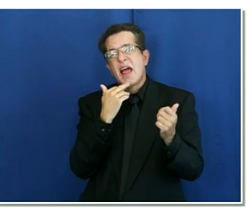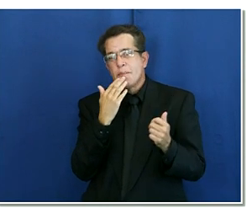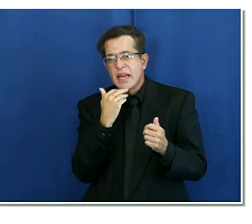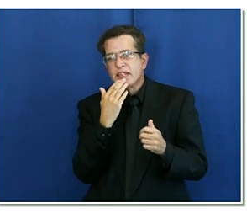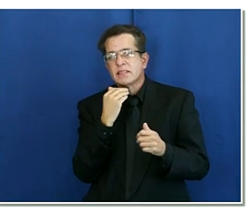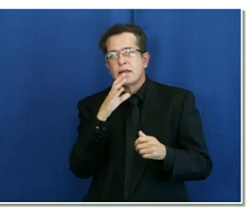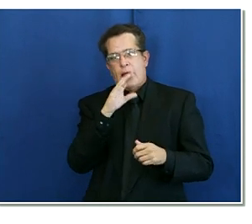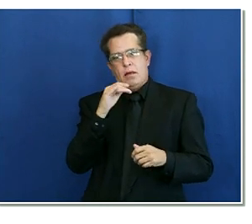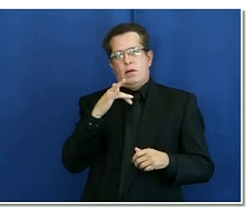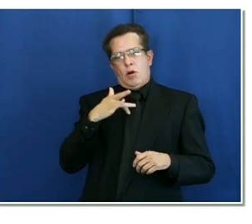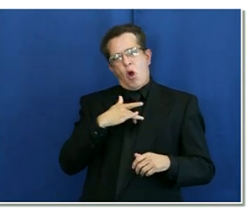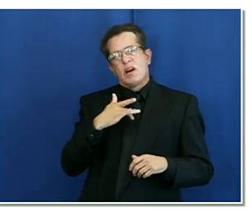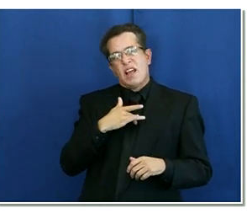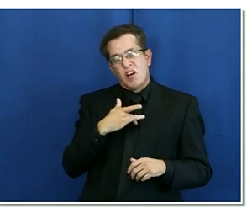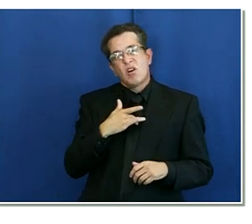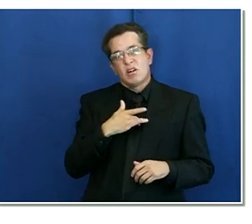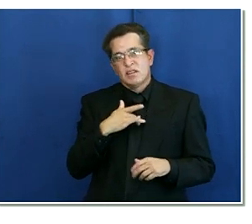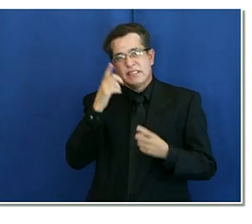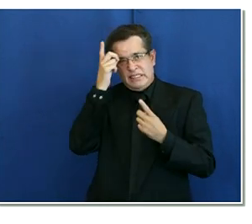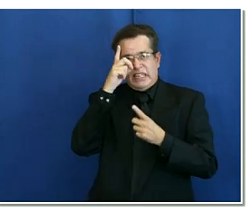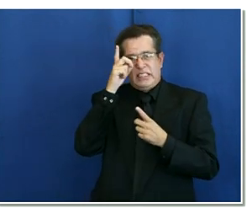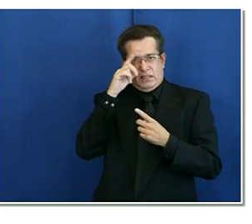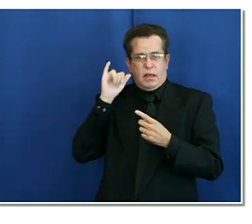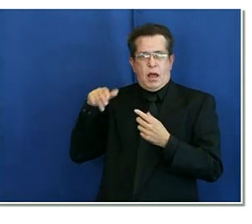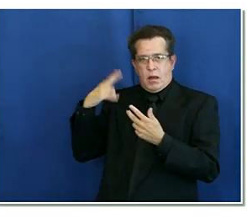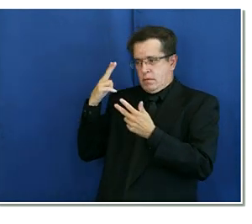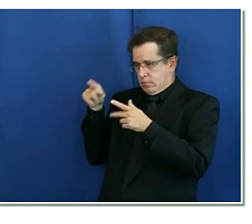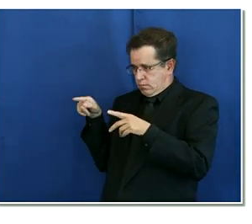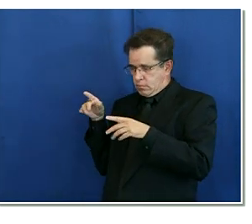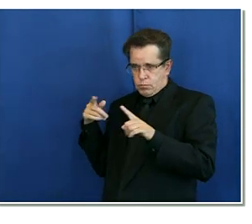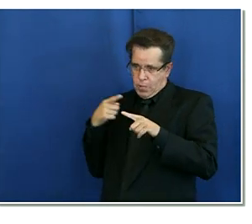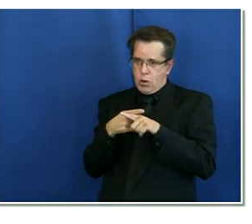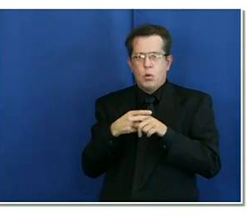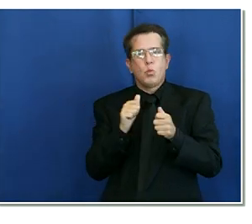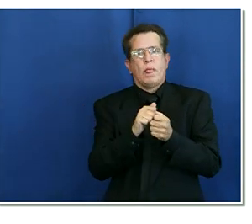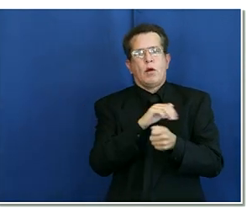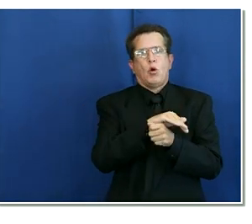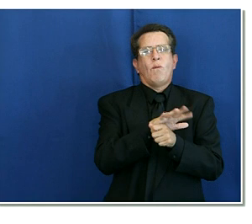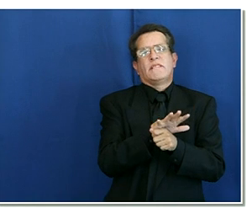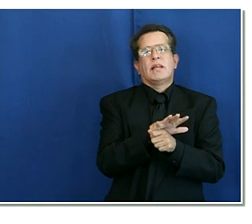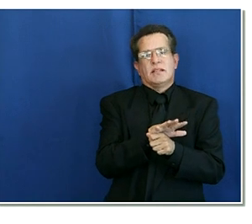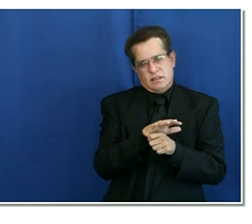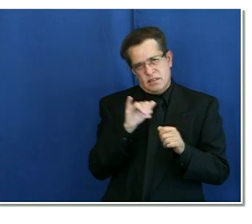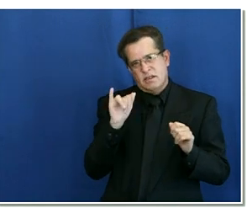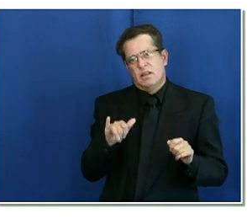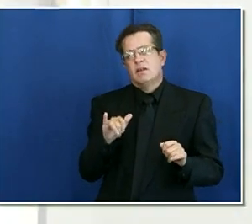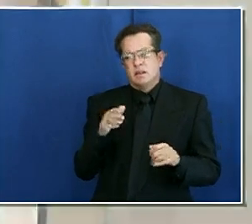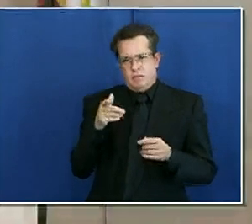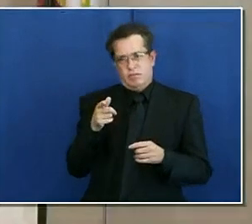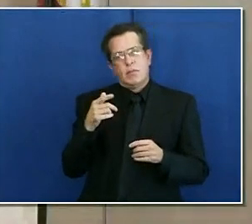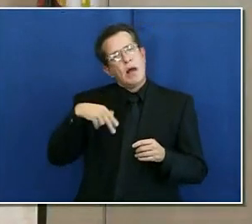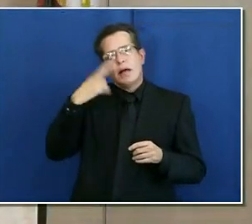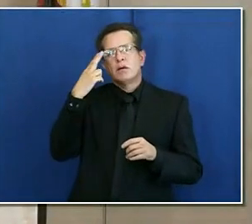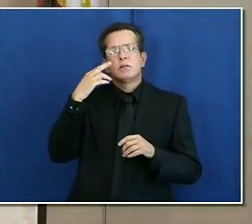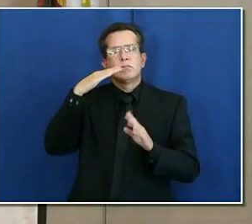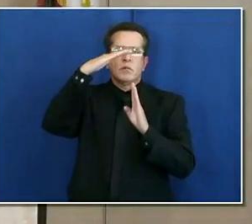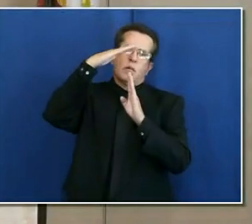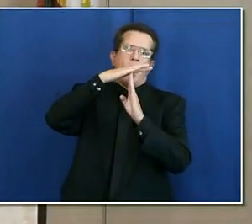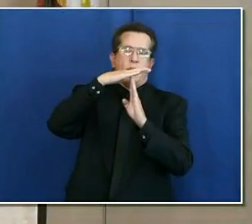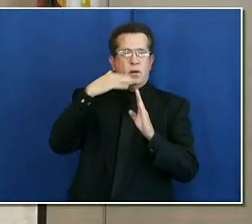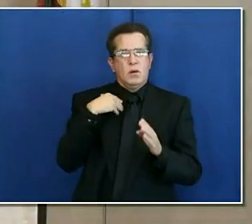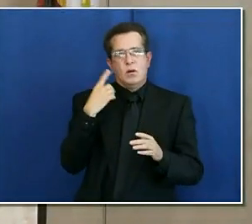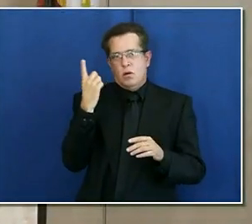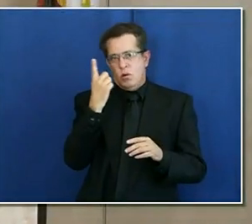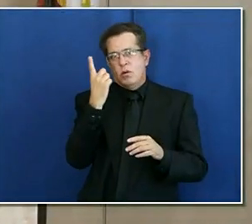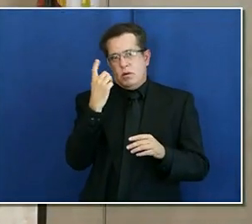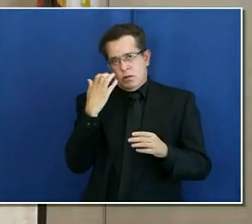and cardiac disease. So we would always, as always, like to